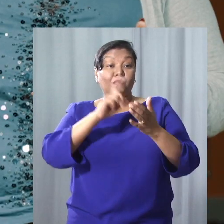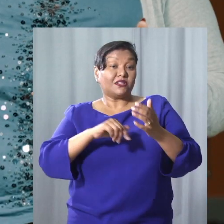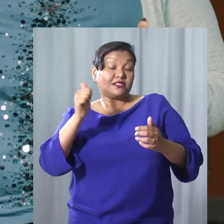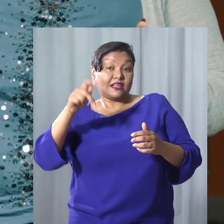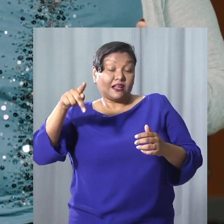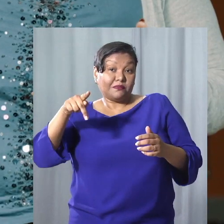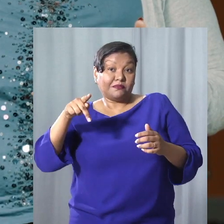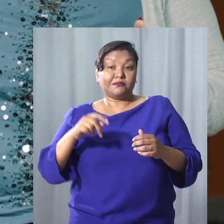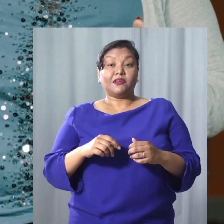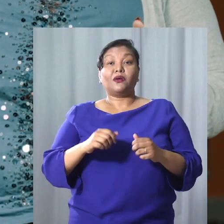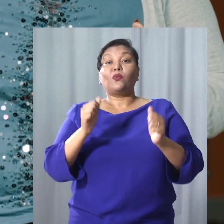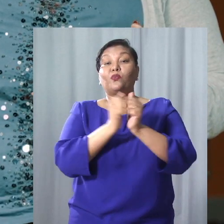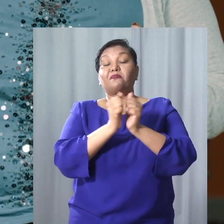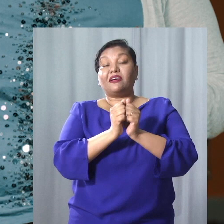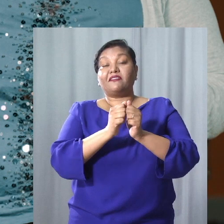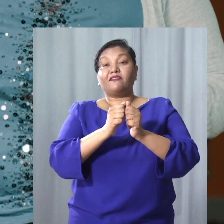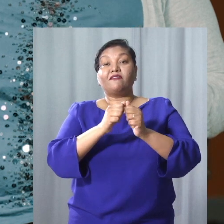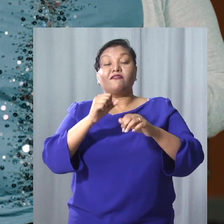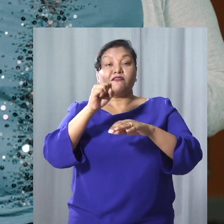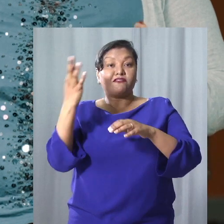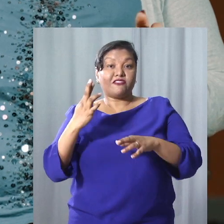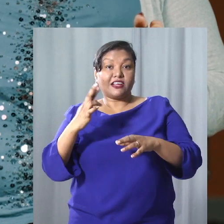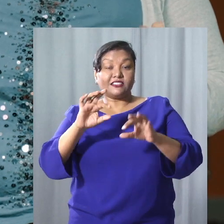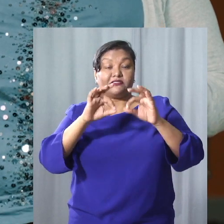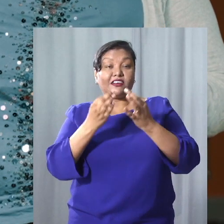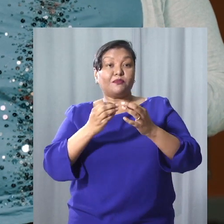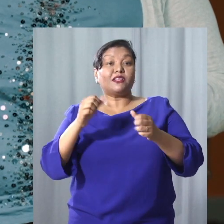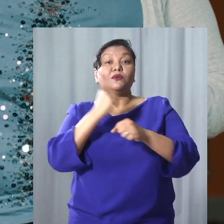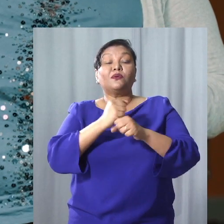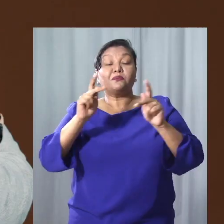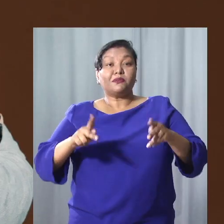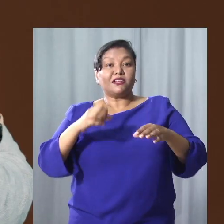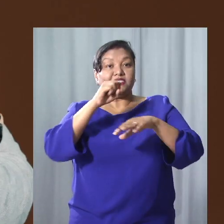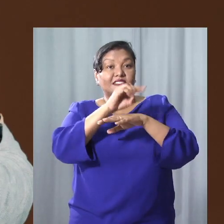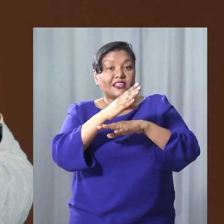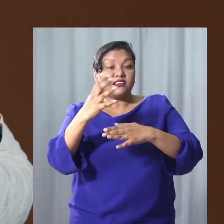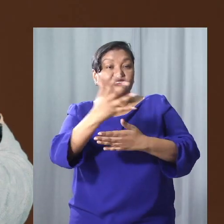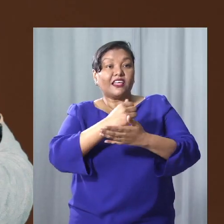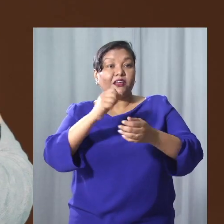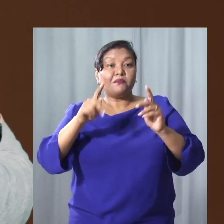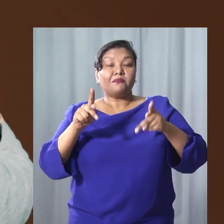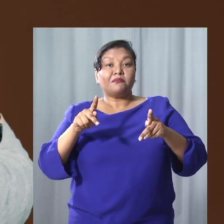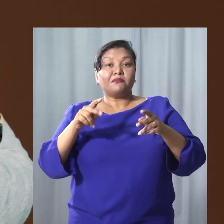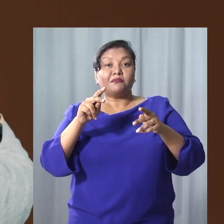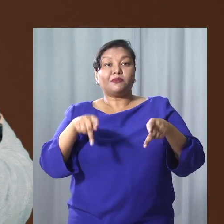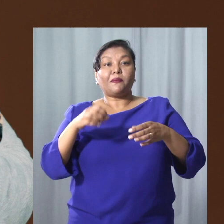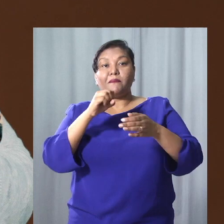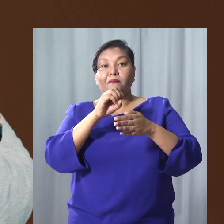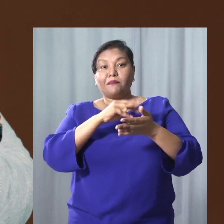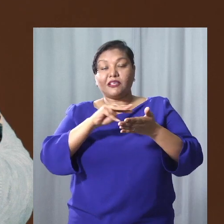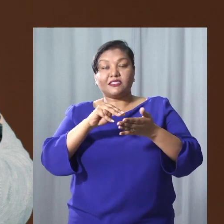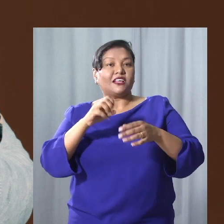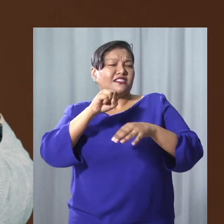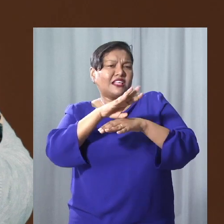WhatsApp, with my friends, with my co-workers. I even contact my teacher. WhatsApp.